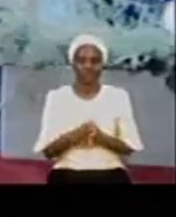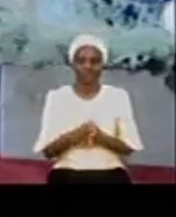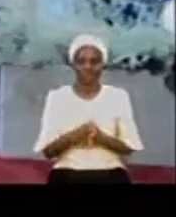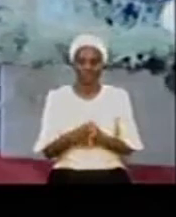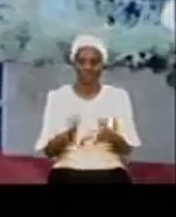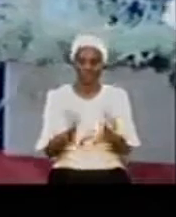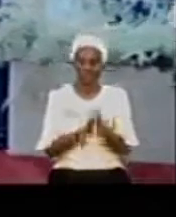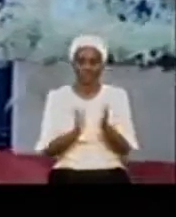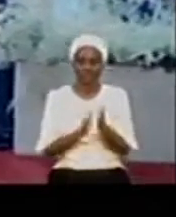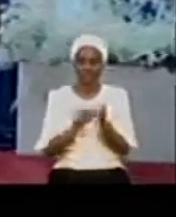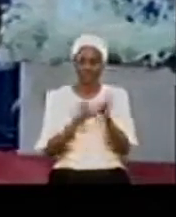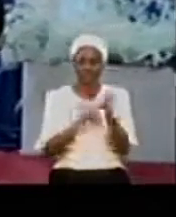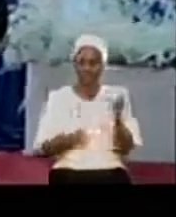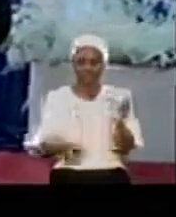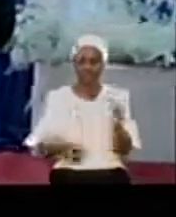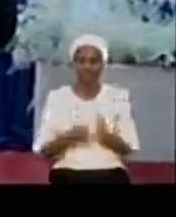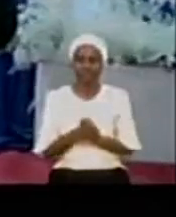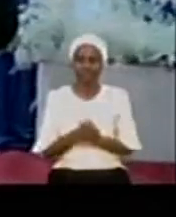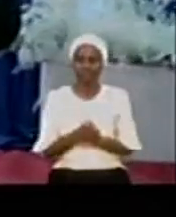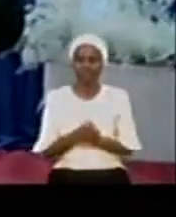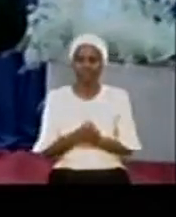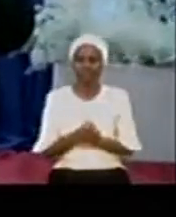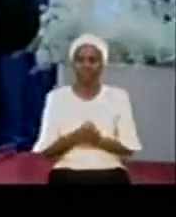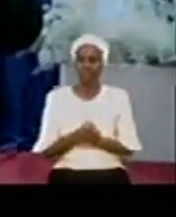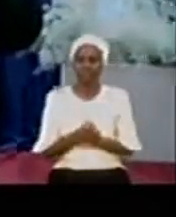My name is Pekulia Chukunte.